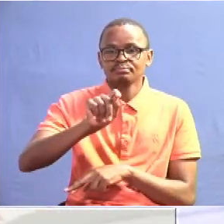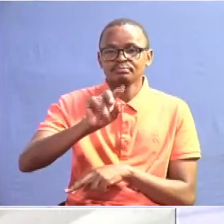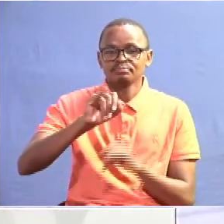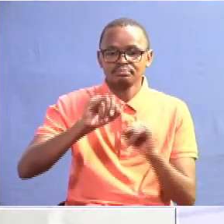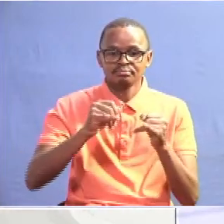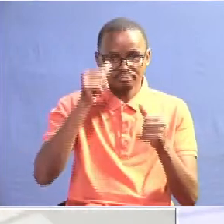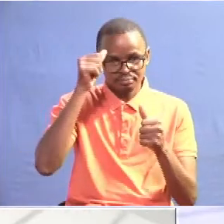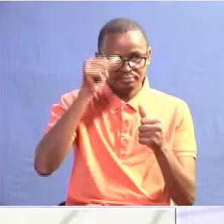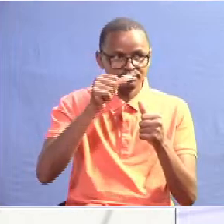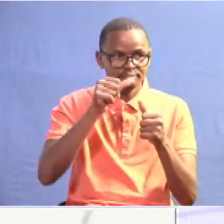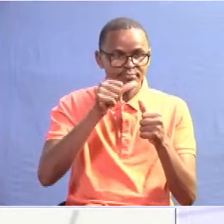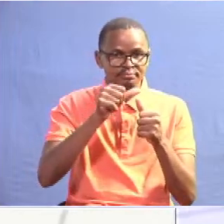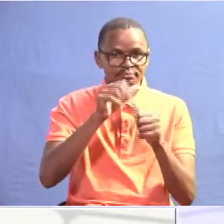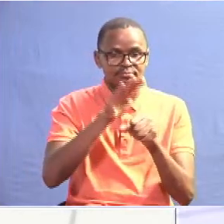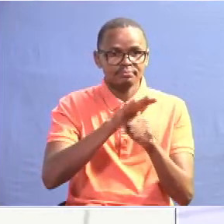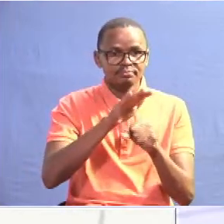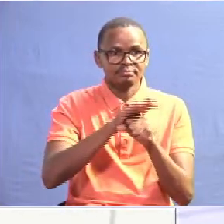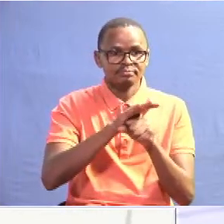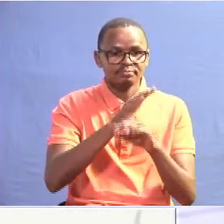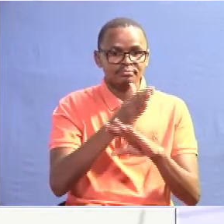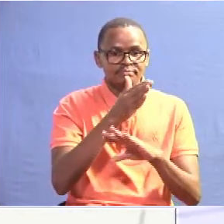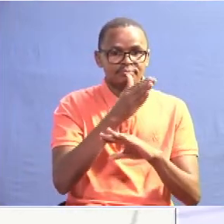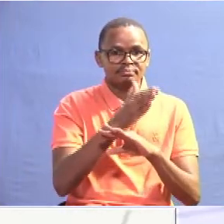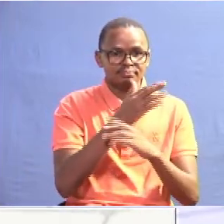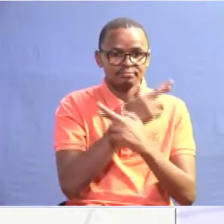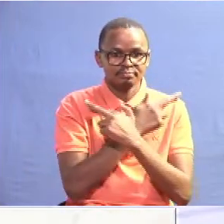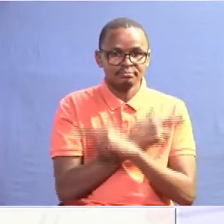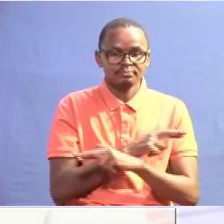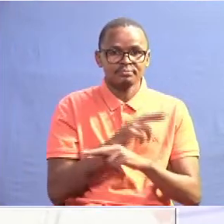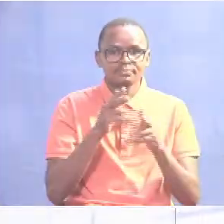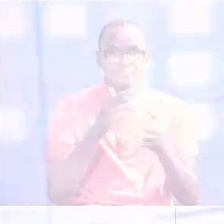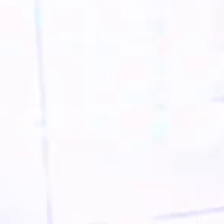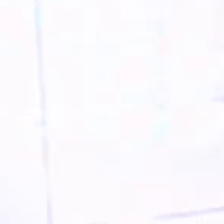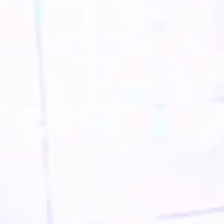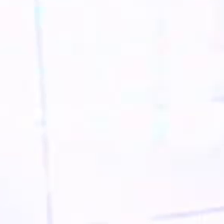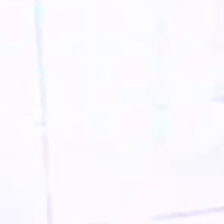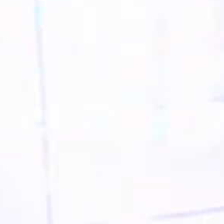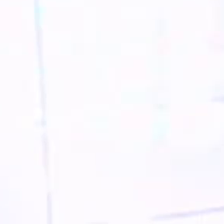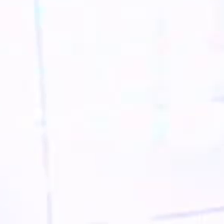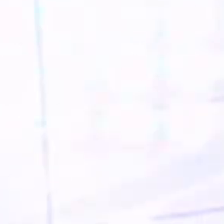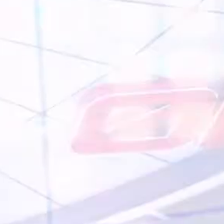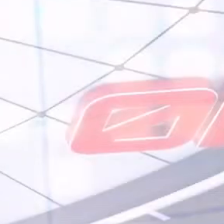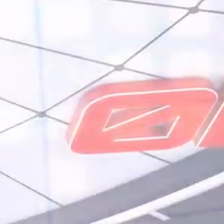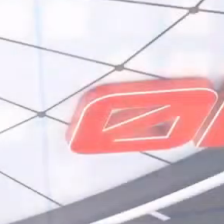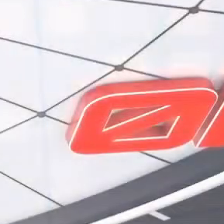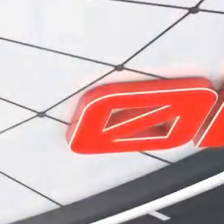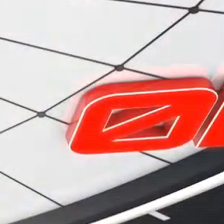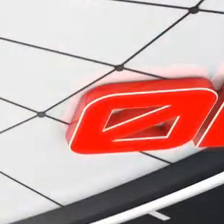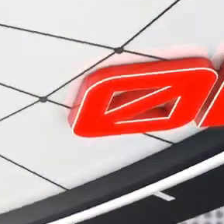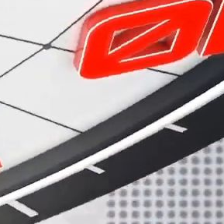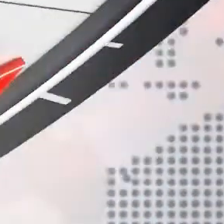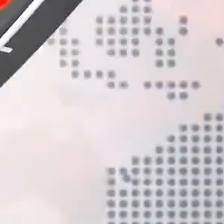News. Remember, plenty more to follow after this very short break. See you on the other side.